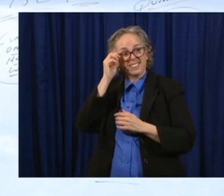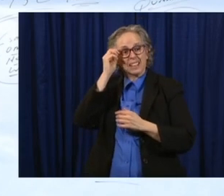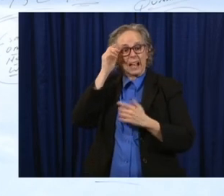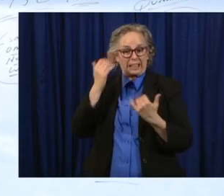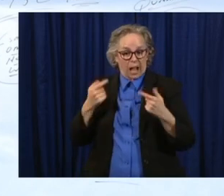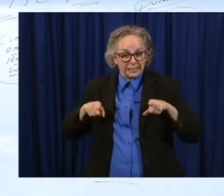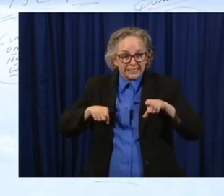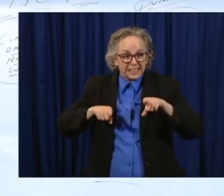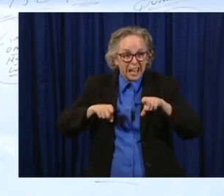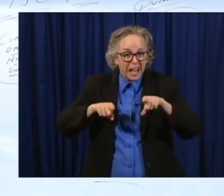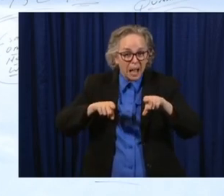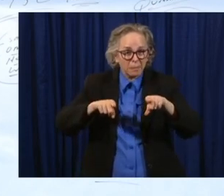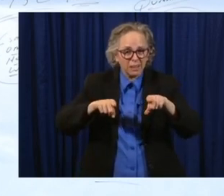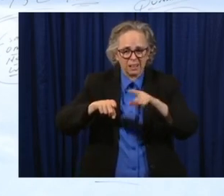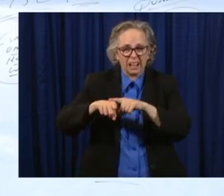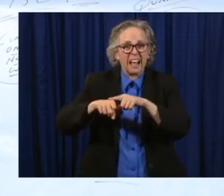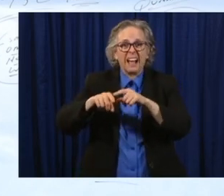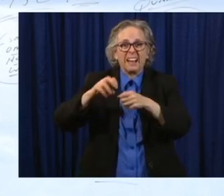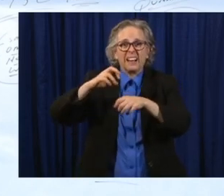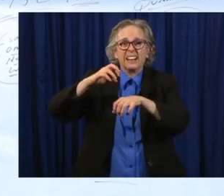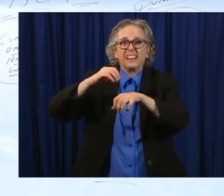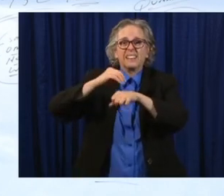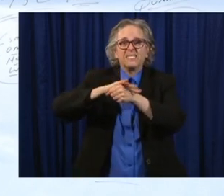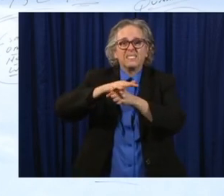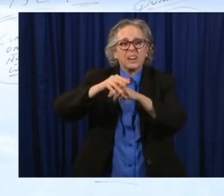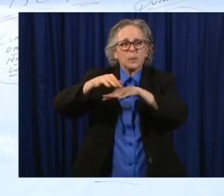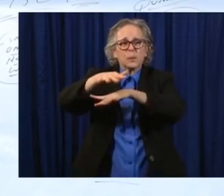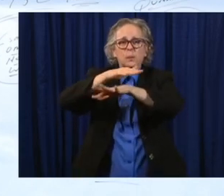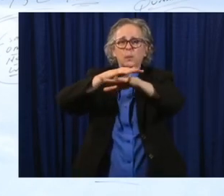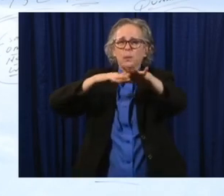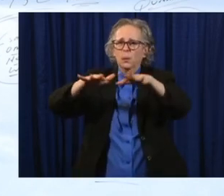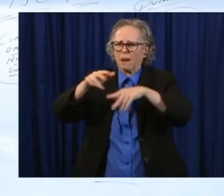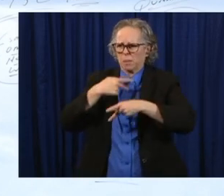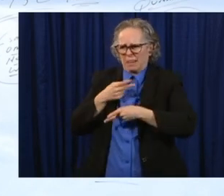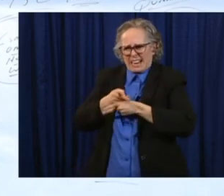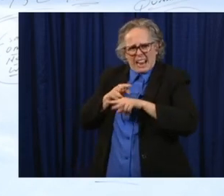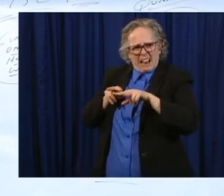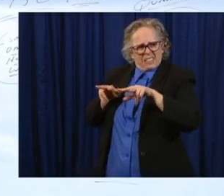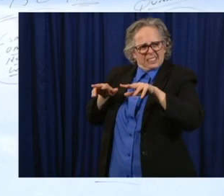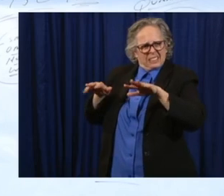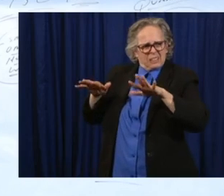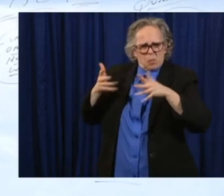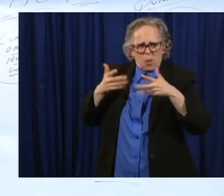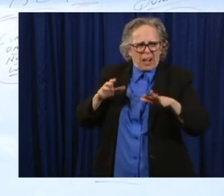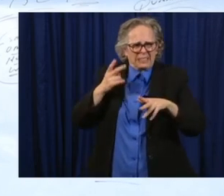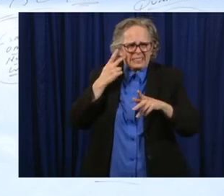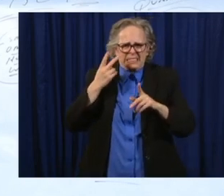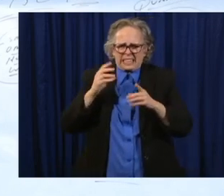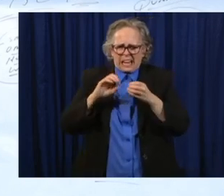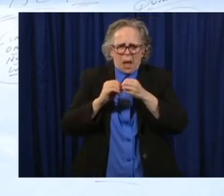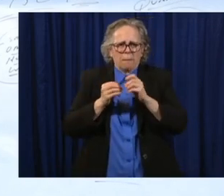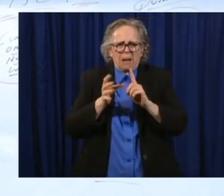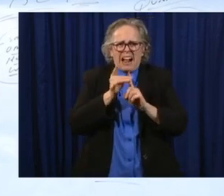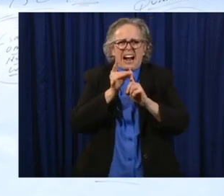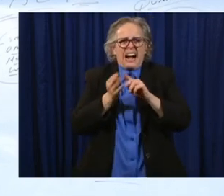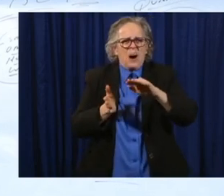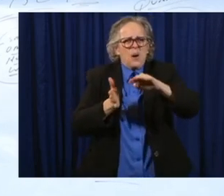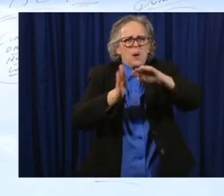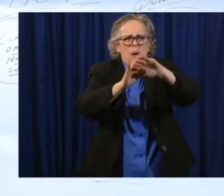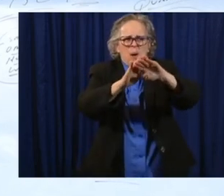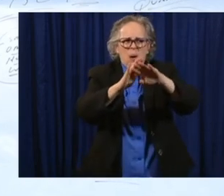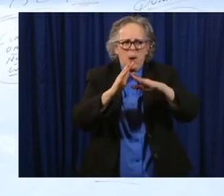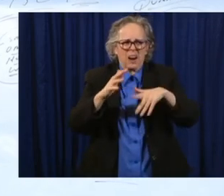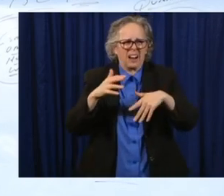to be careful, and we don't want to see spikes come up in the future, nor do we want to see us have to pull back